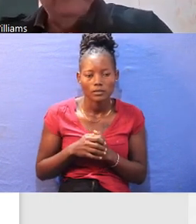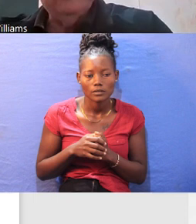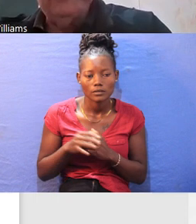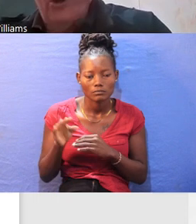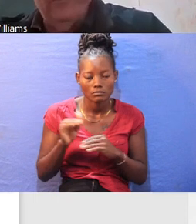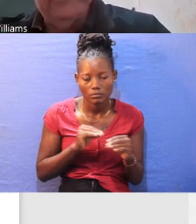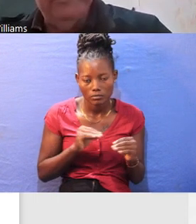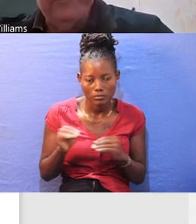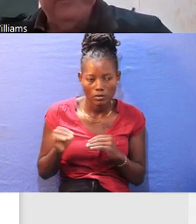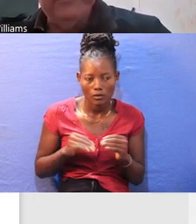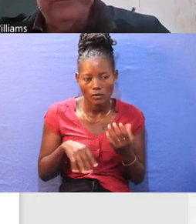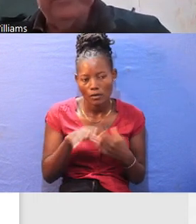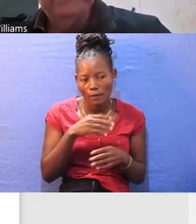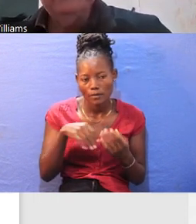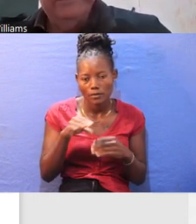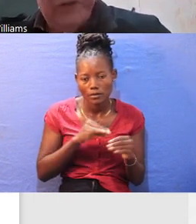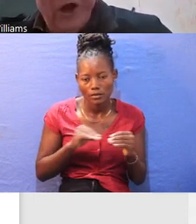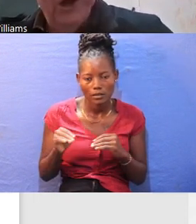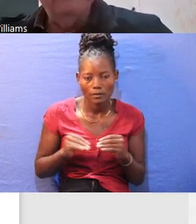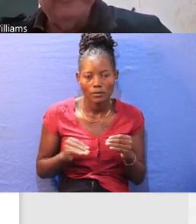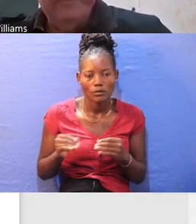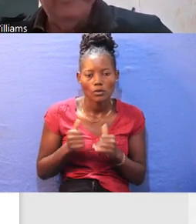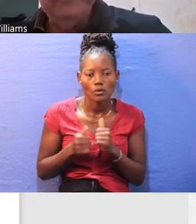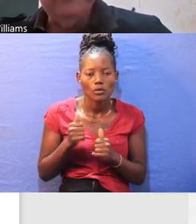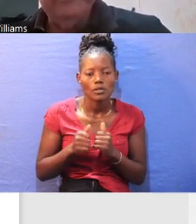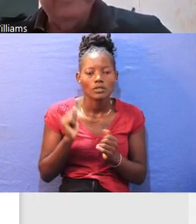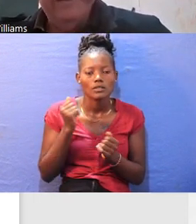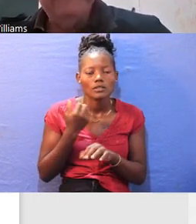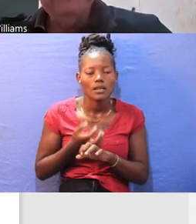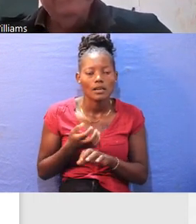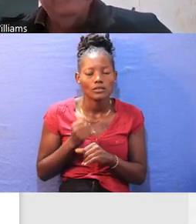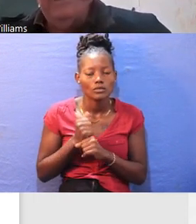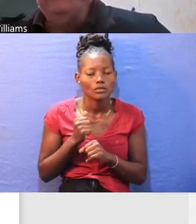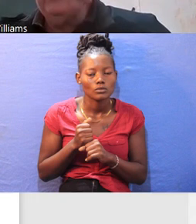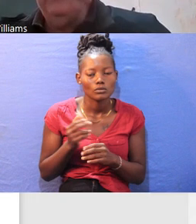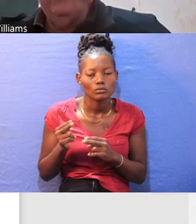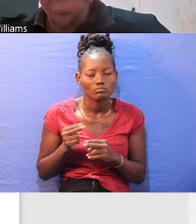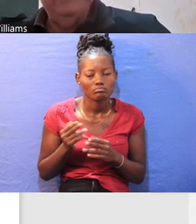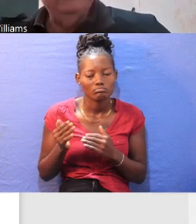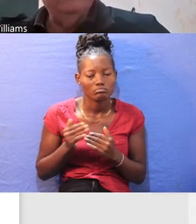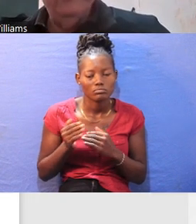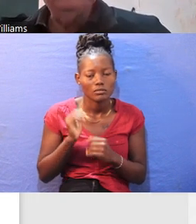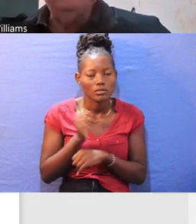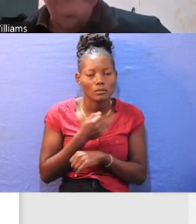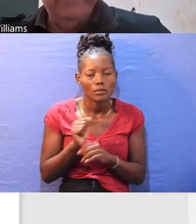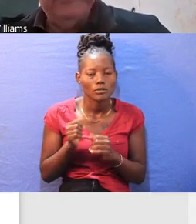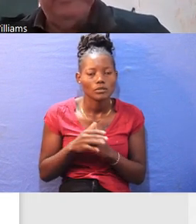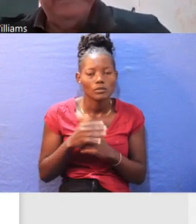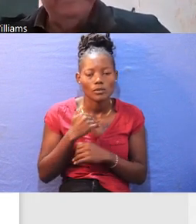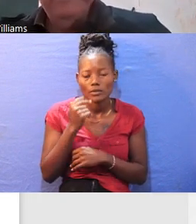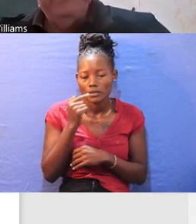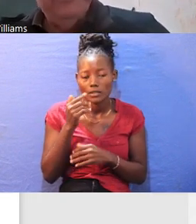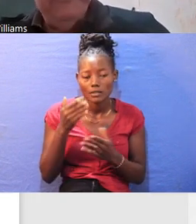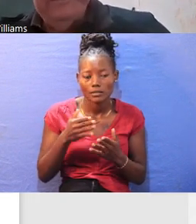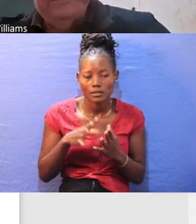sport, which is almost impossible to do. It's almost impossible to do that. I would say this, that go ahead and develop